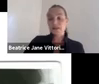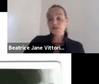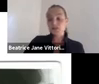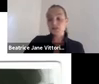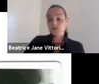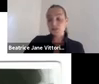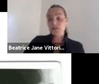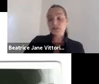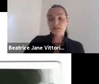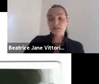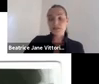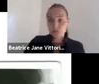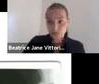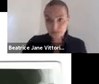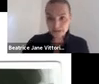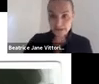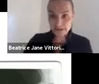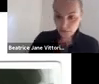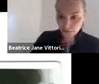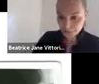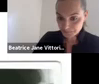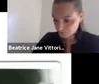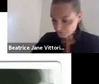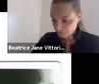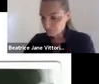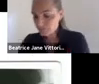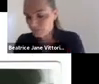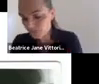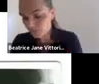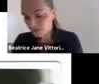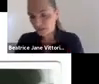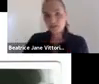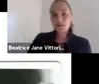the Nazi-fascist regime in Italy during the Second World War.